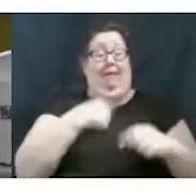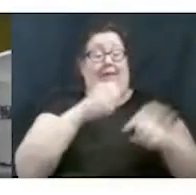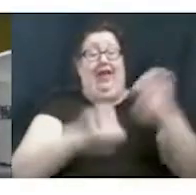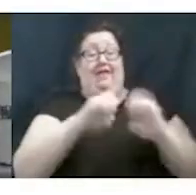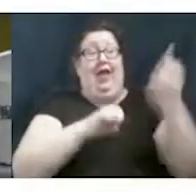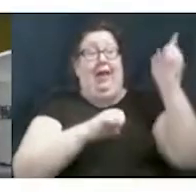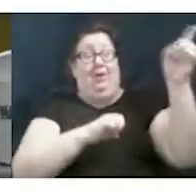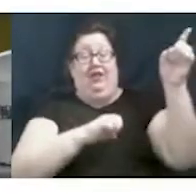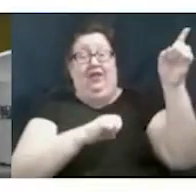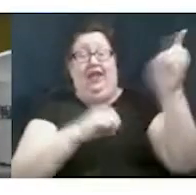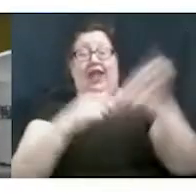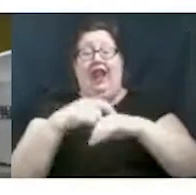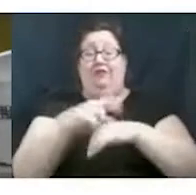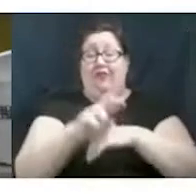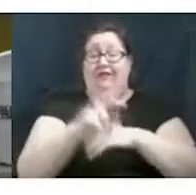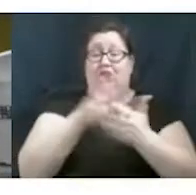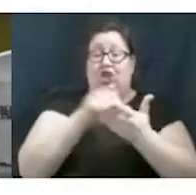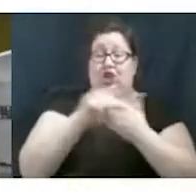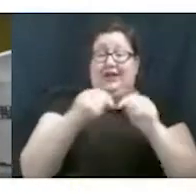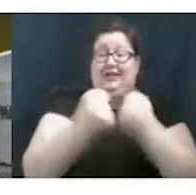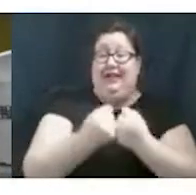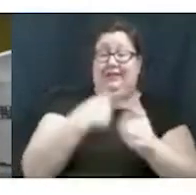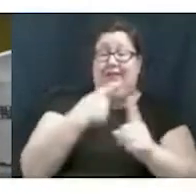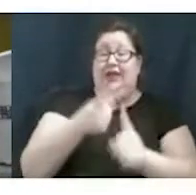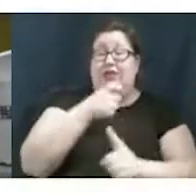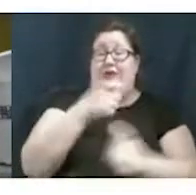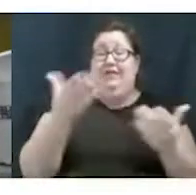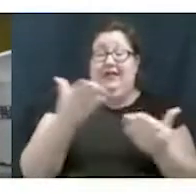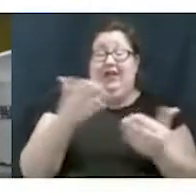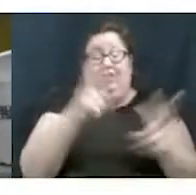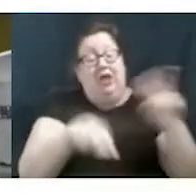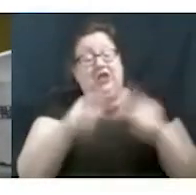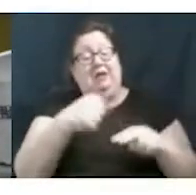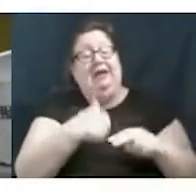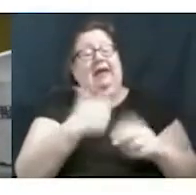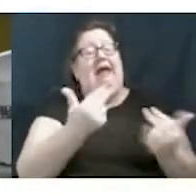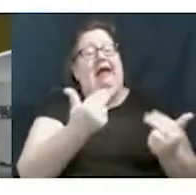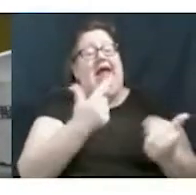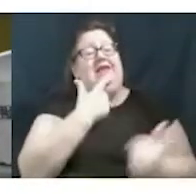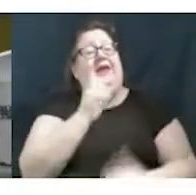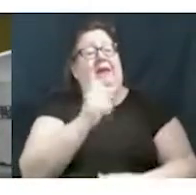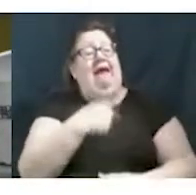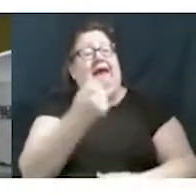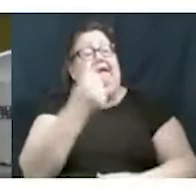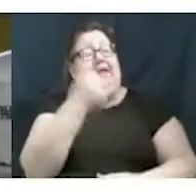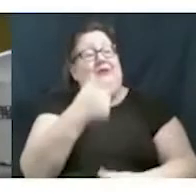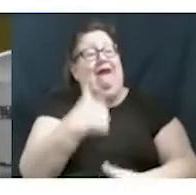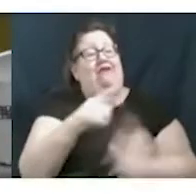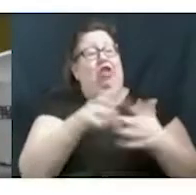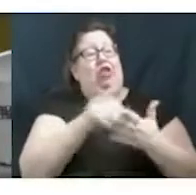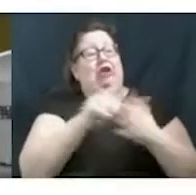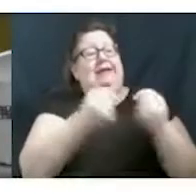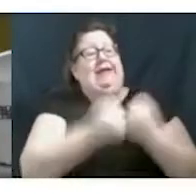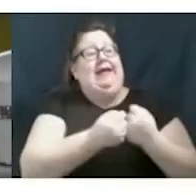reference learning teams until whoever's evaluating me chuckles and says, okay, I get it. You have learning teams.